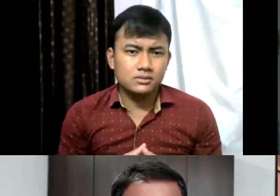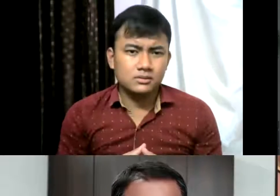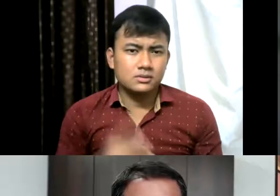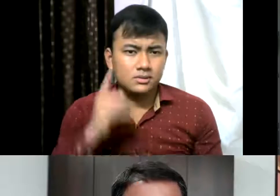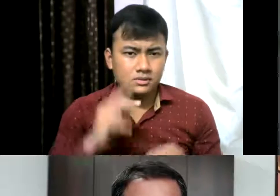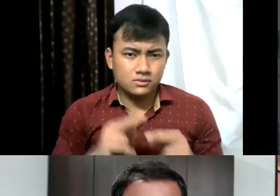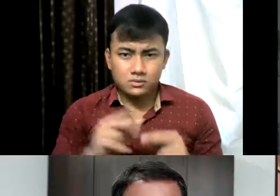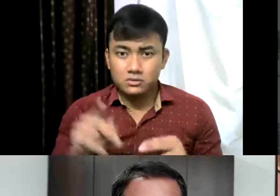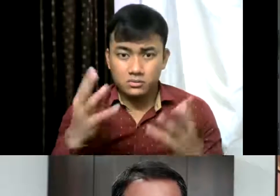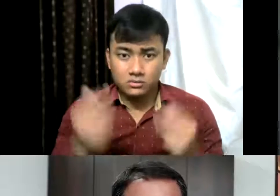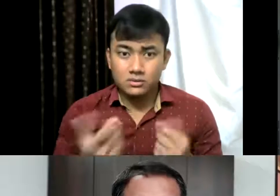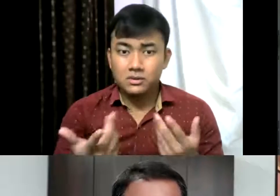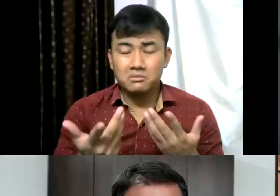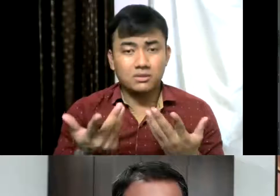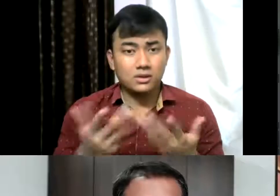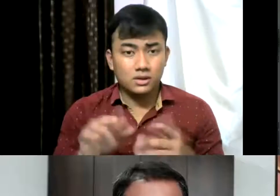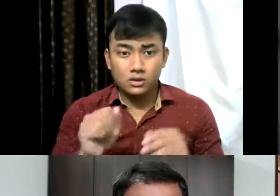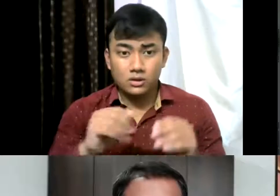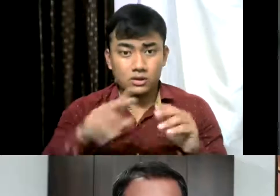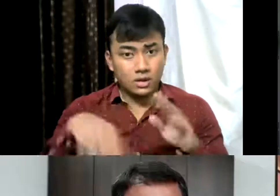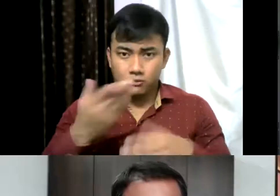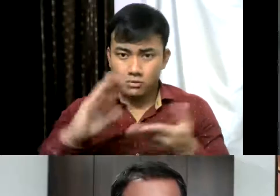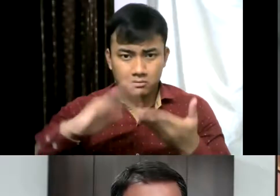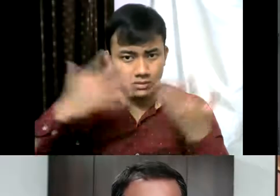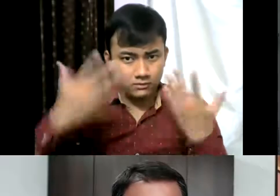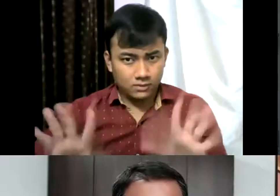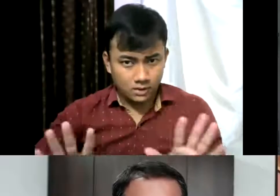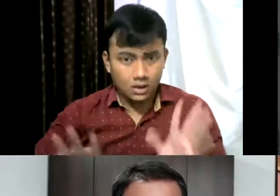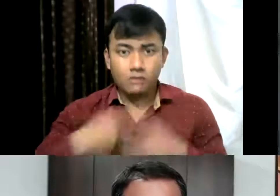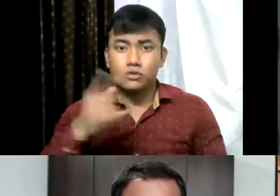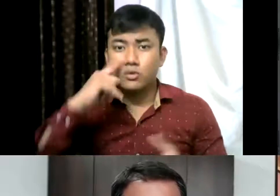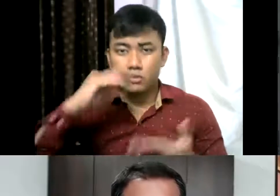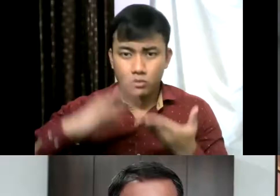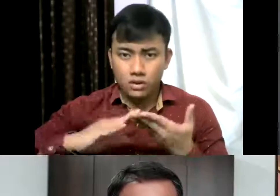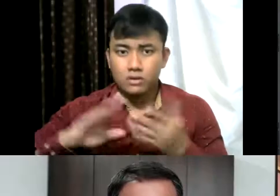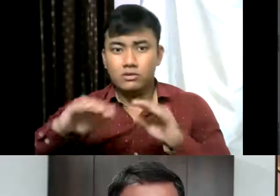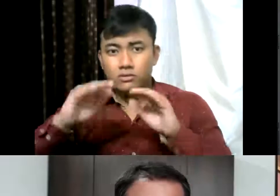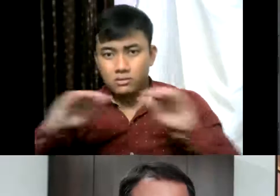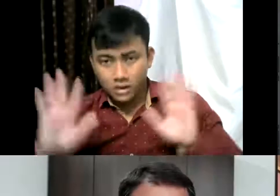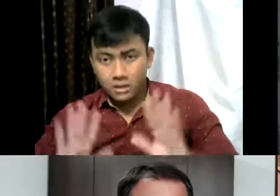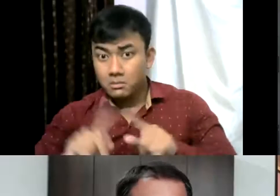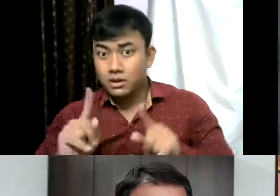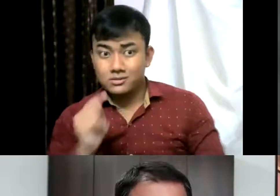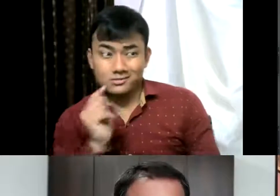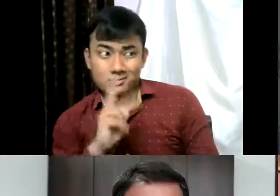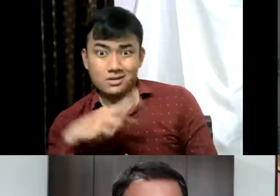to be inside, where you're living with, you're married and living with wife and children, but you also have a lover that you would occasionally meet